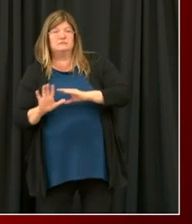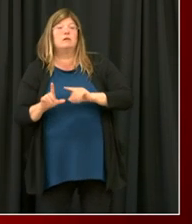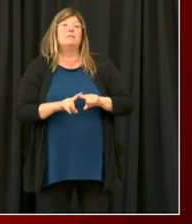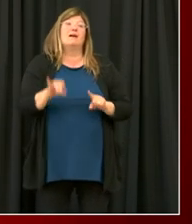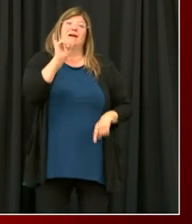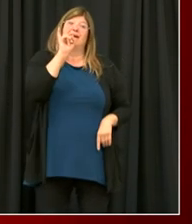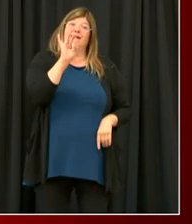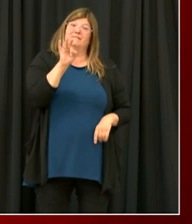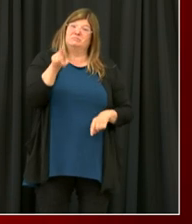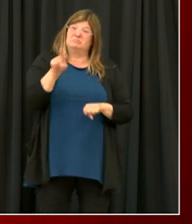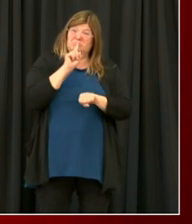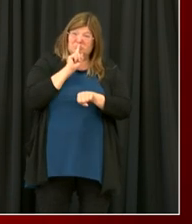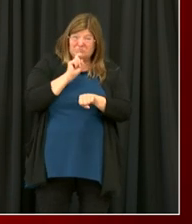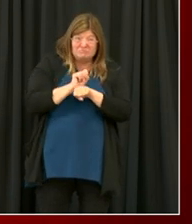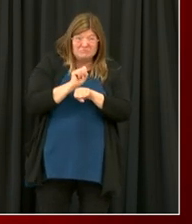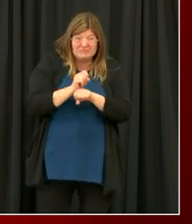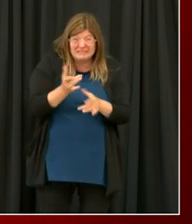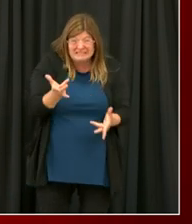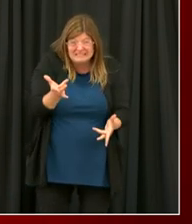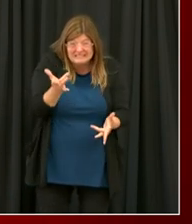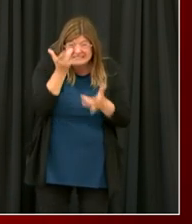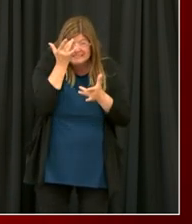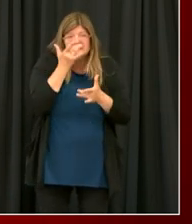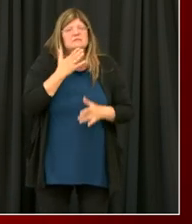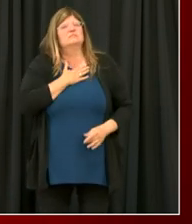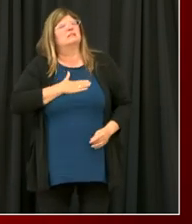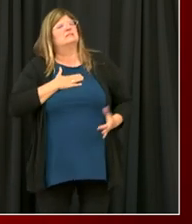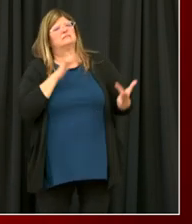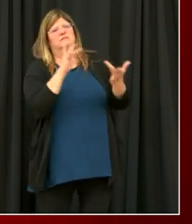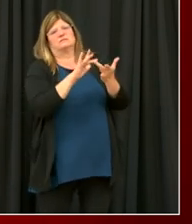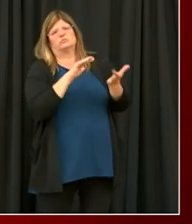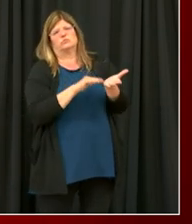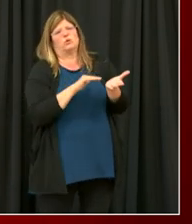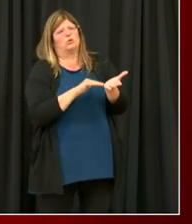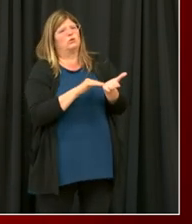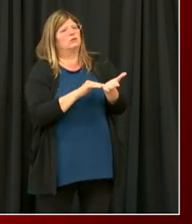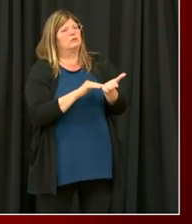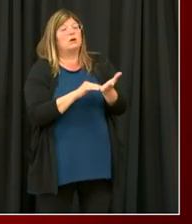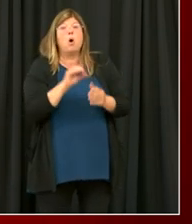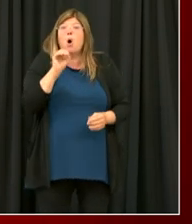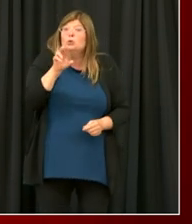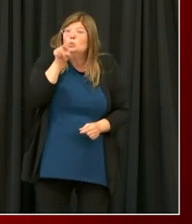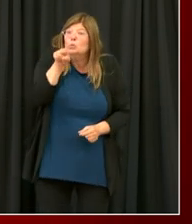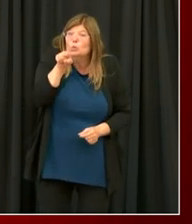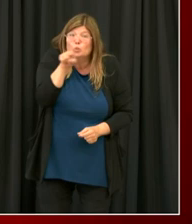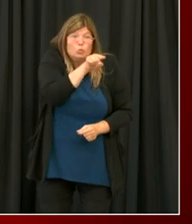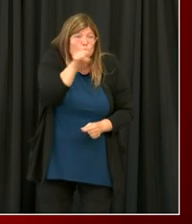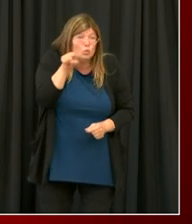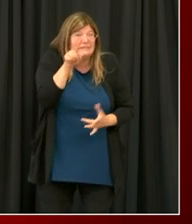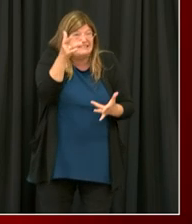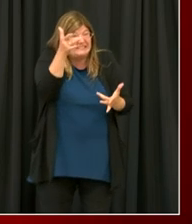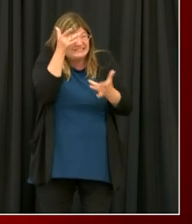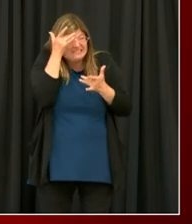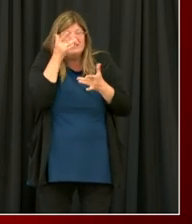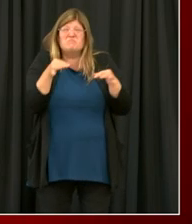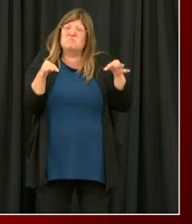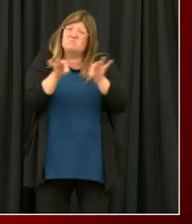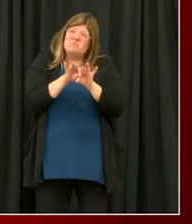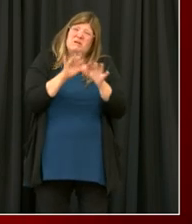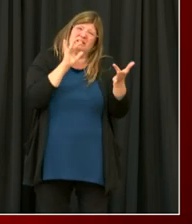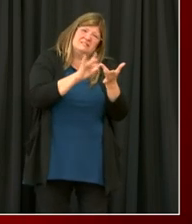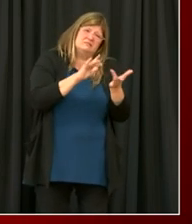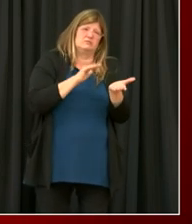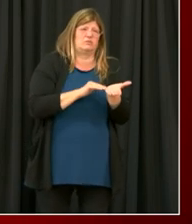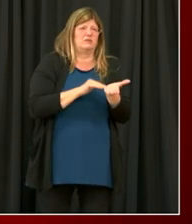provider. Similarly, if you are sick, while we're offering these free sites, it's always